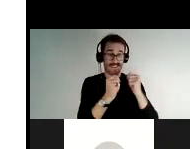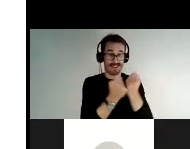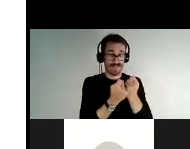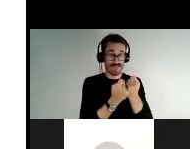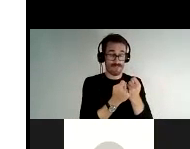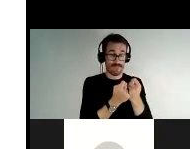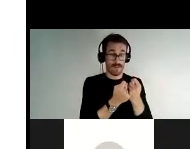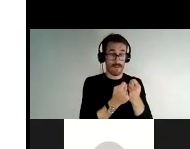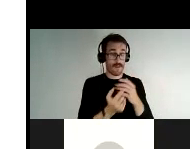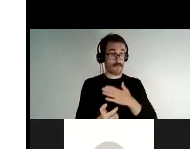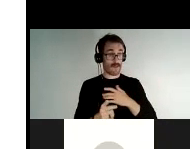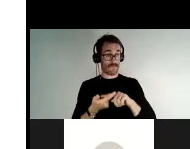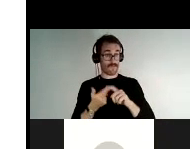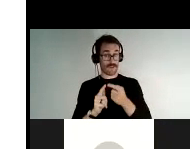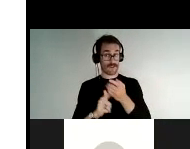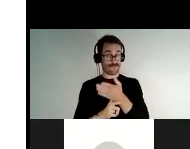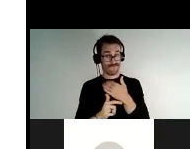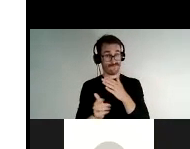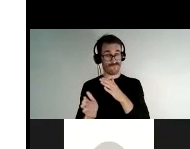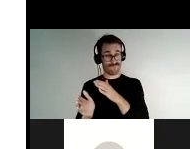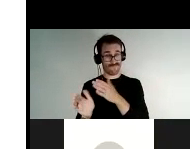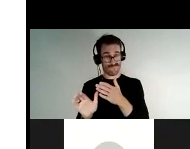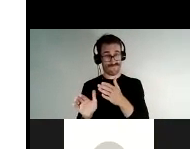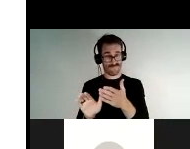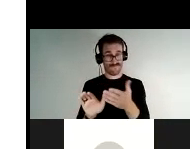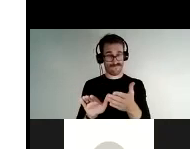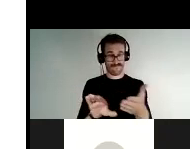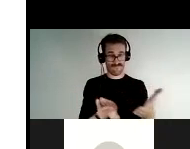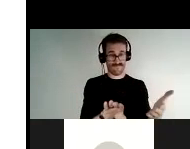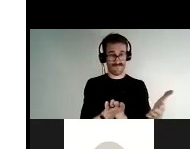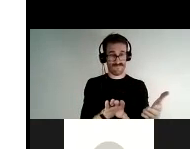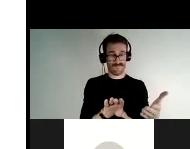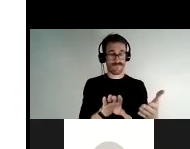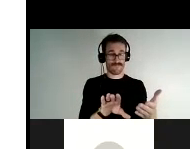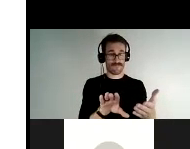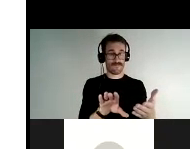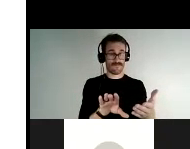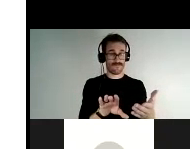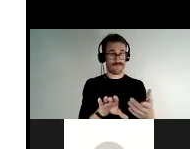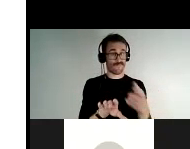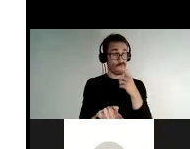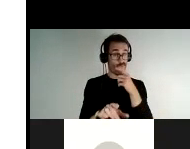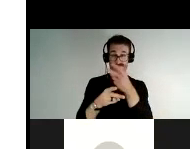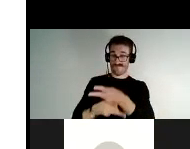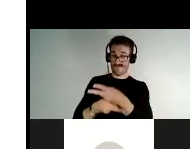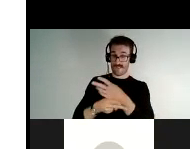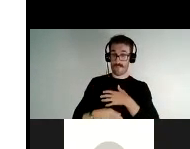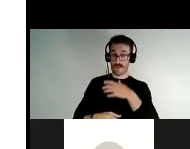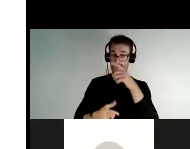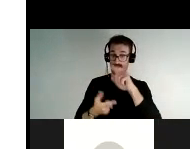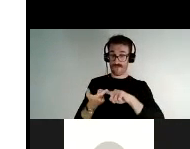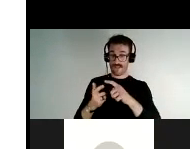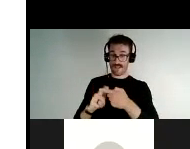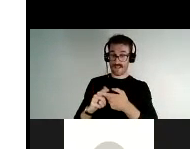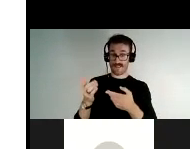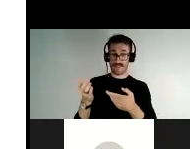friends were dying, right? I mean, and there was nobody giving care to these gay men who were